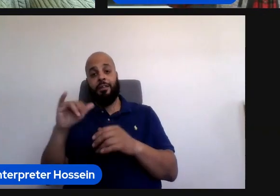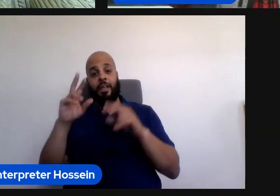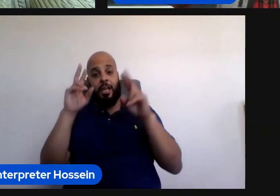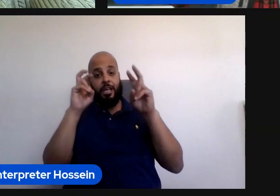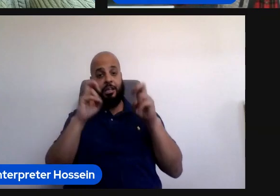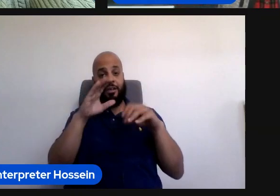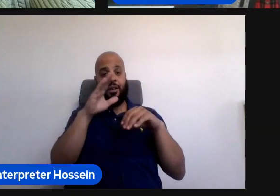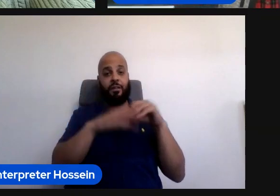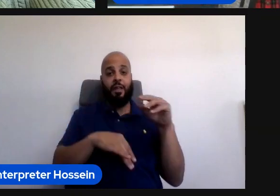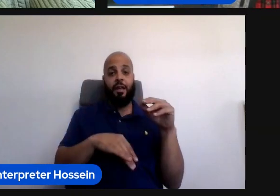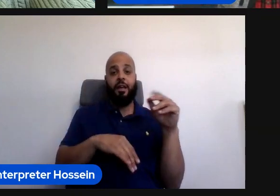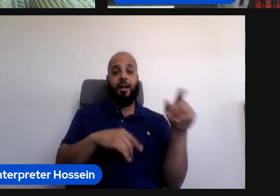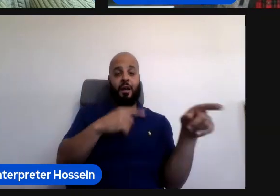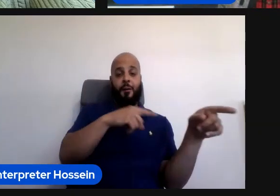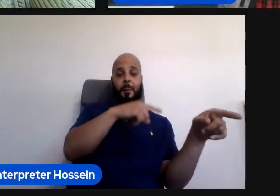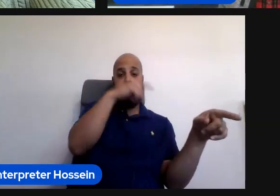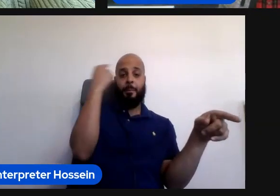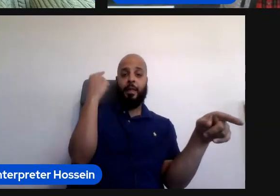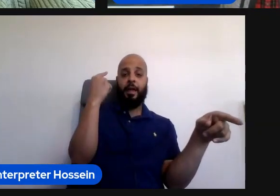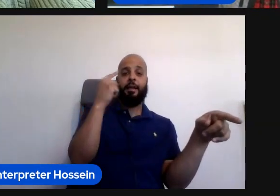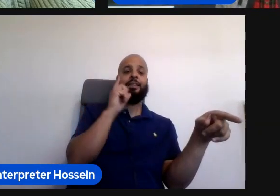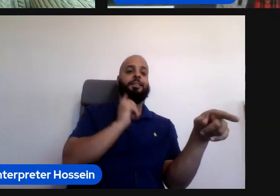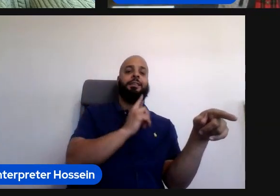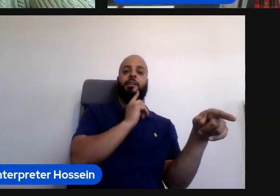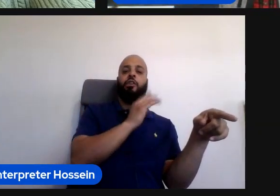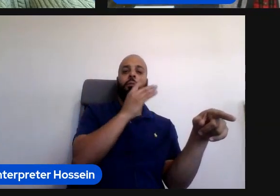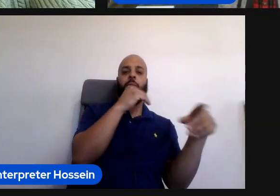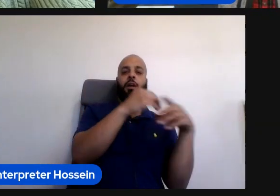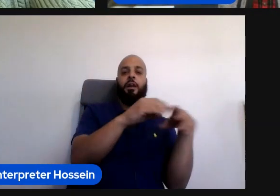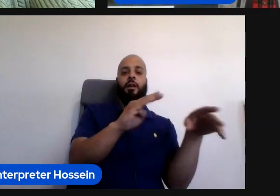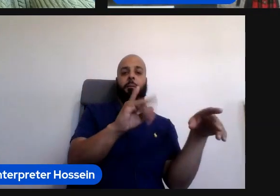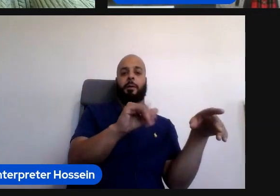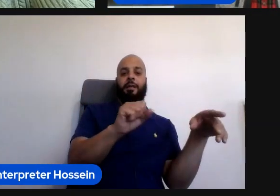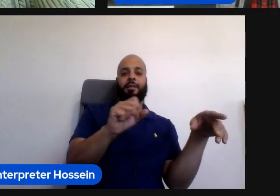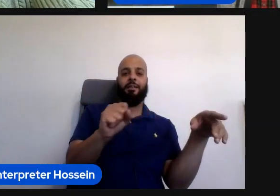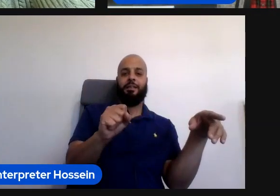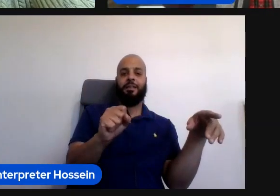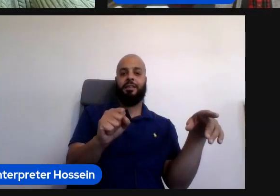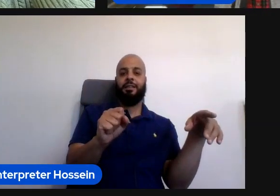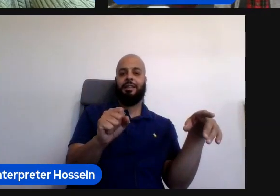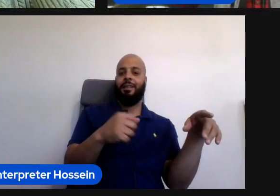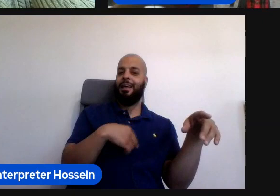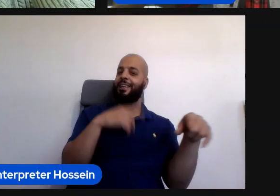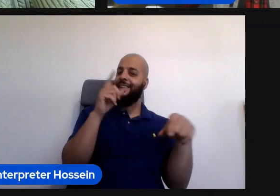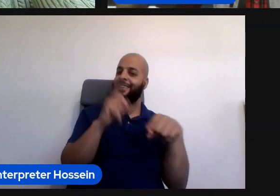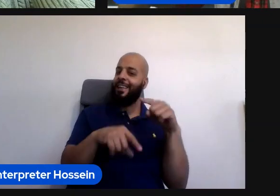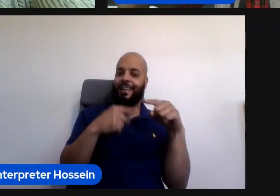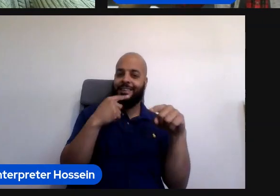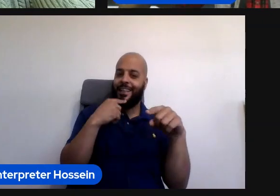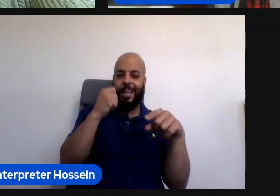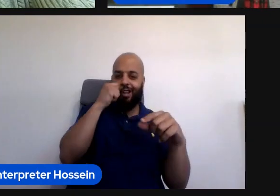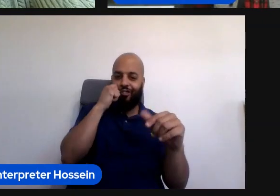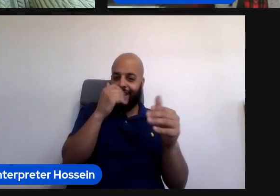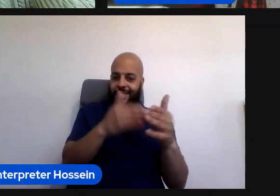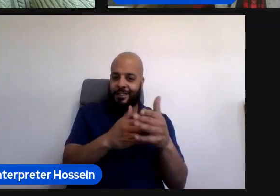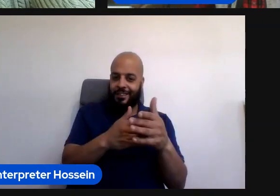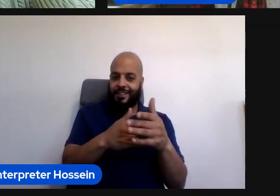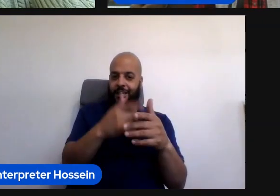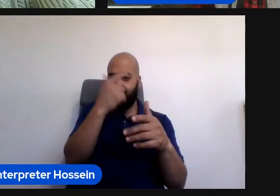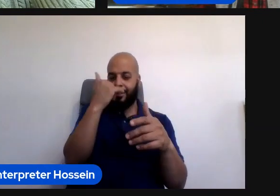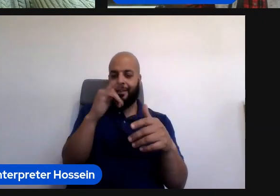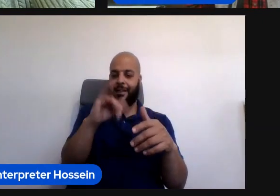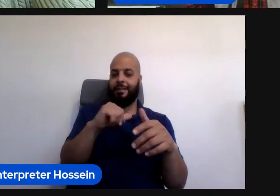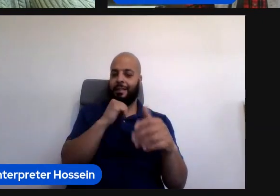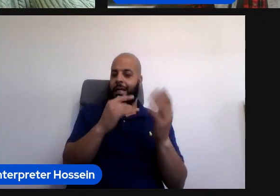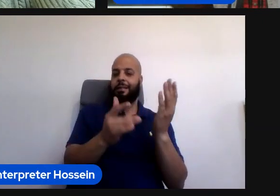a Black single mother in Mississippi, I can't call racism on it because it's not